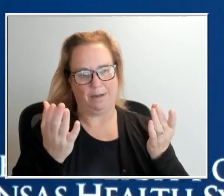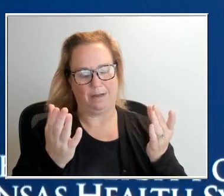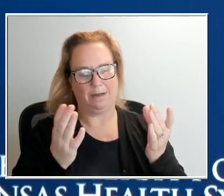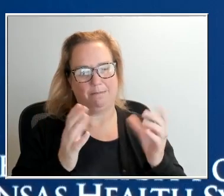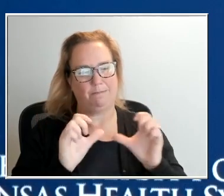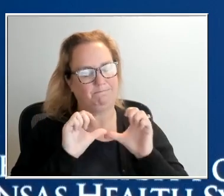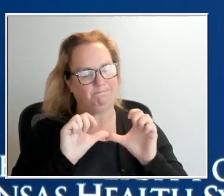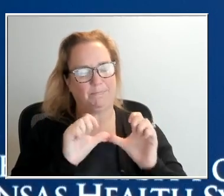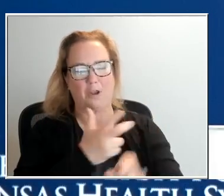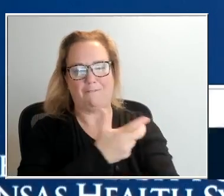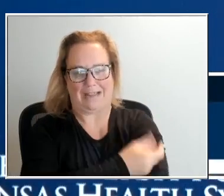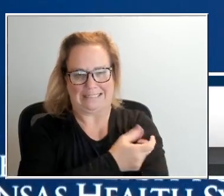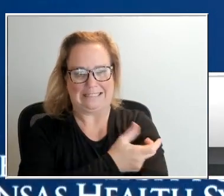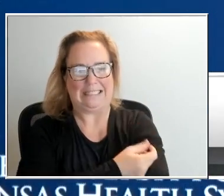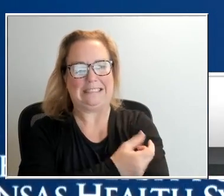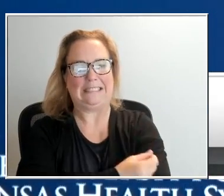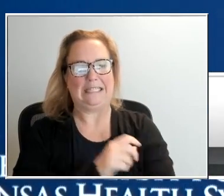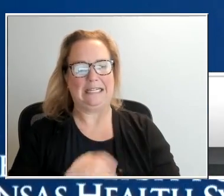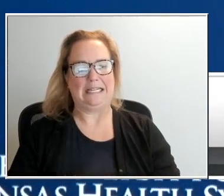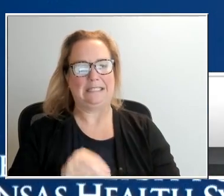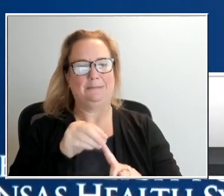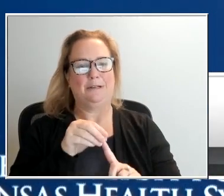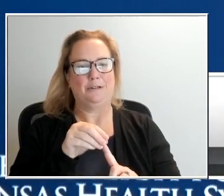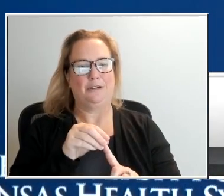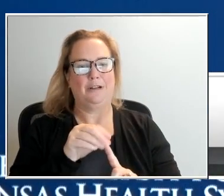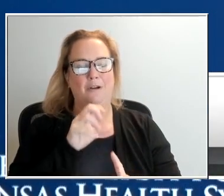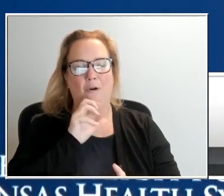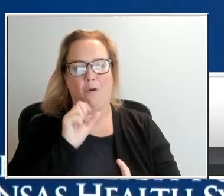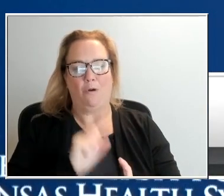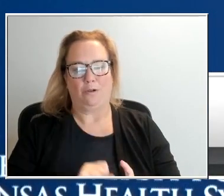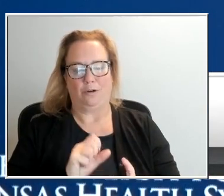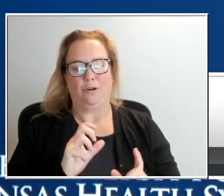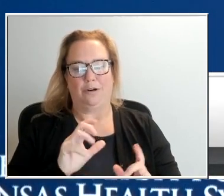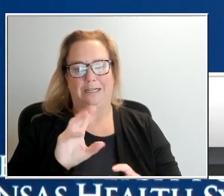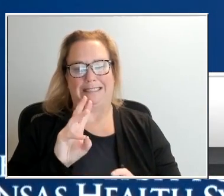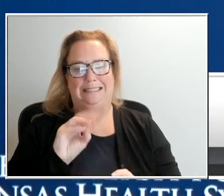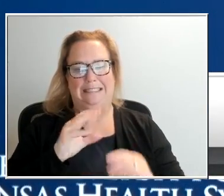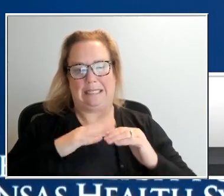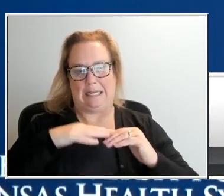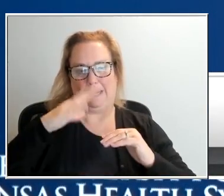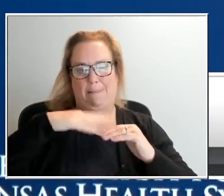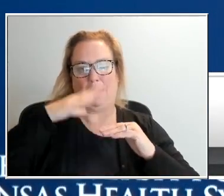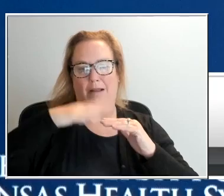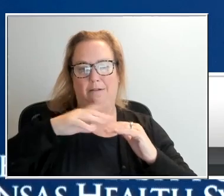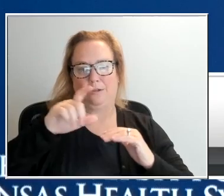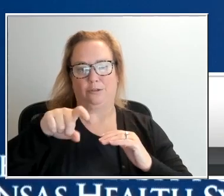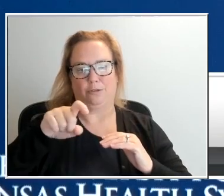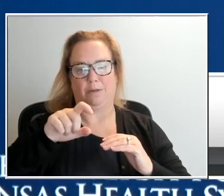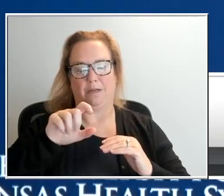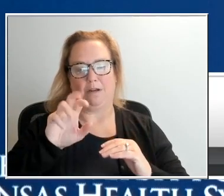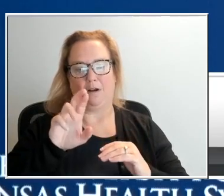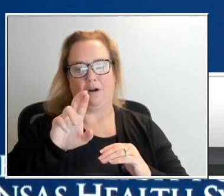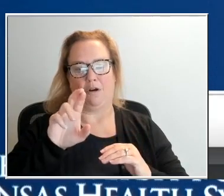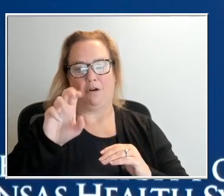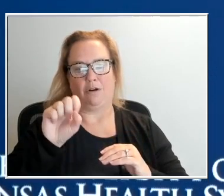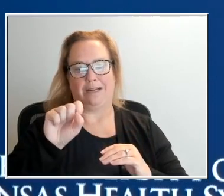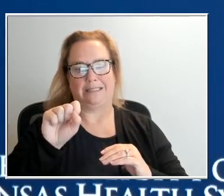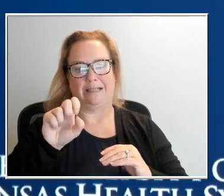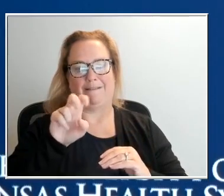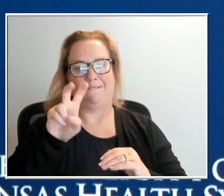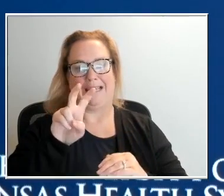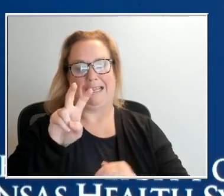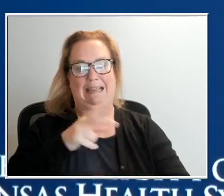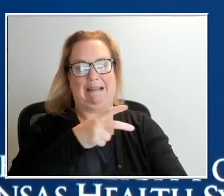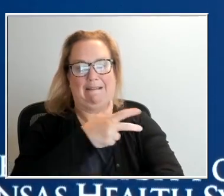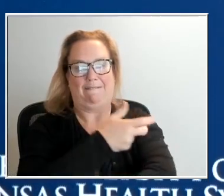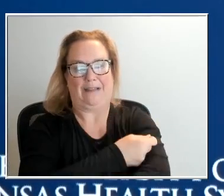your vaccines, especially if you're in the older categories, 60 and above, you should be getting the RSV vaccine. Right now, the recommendation is